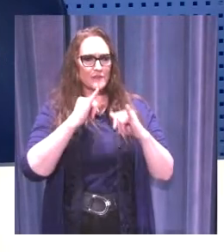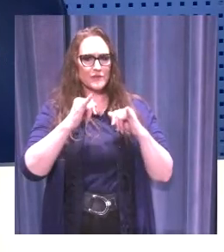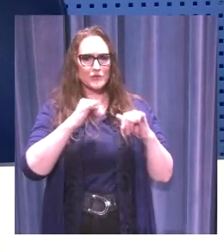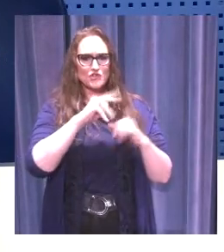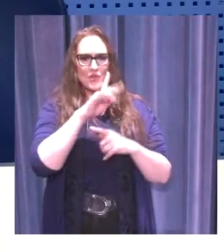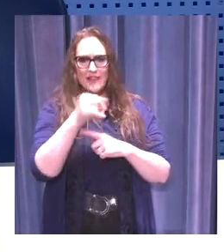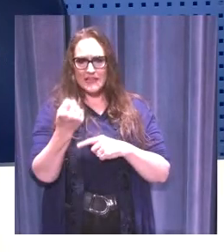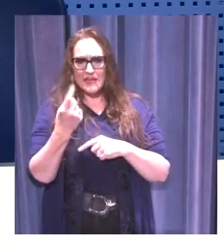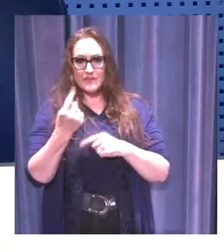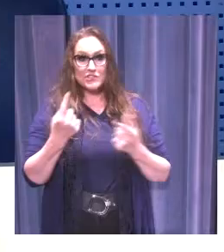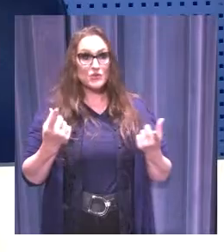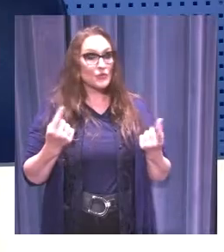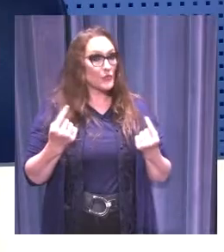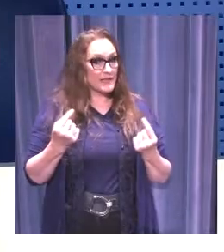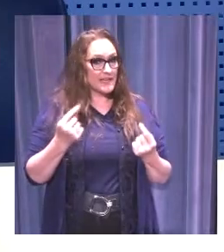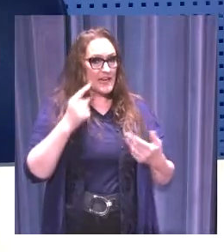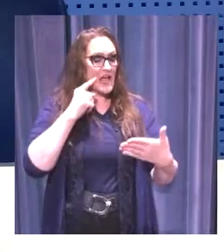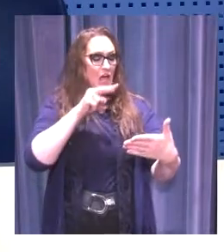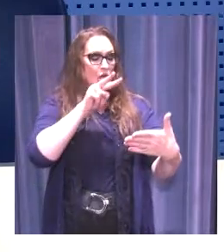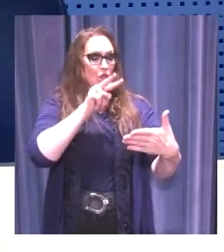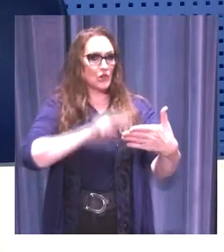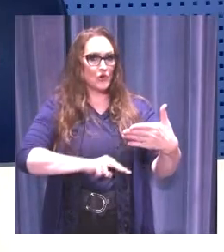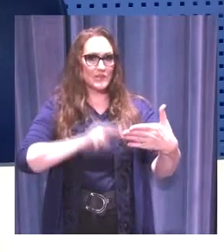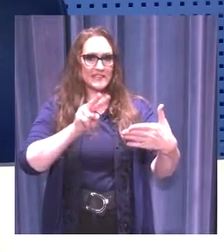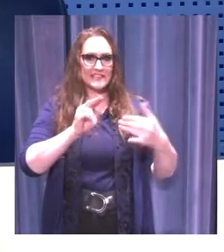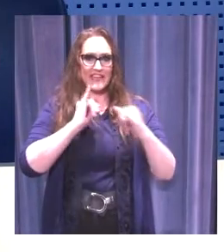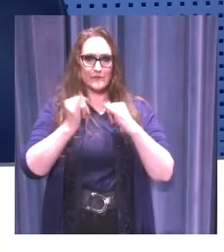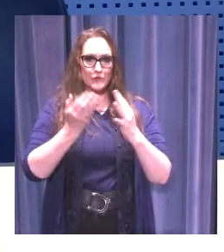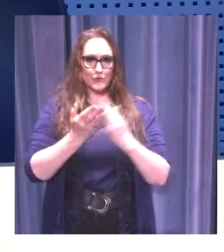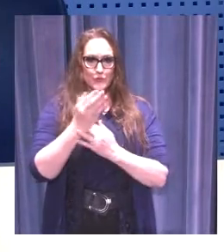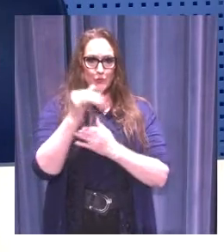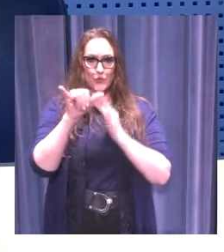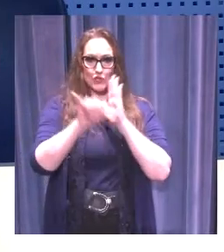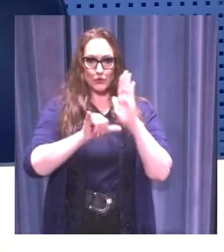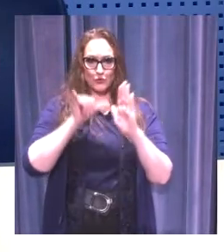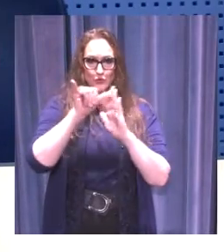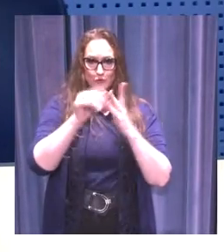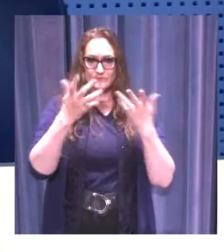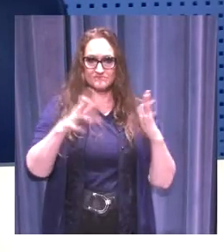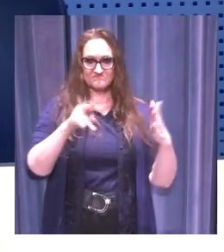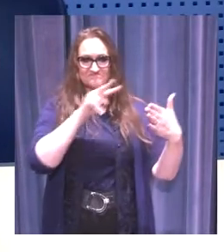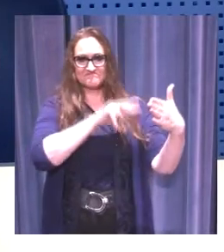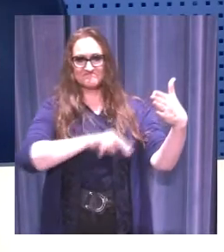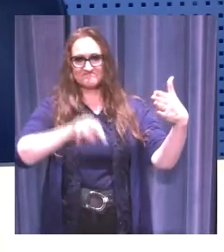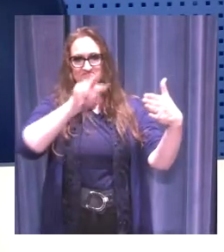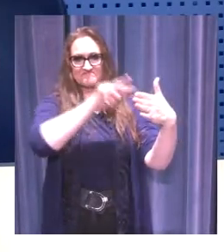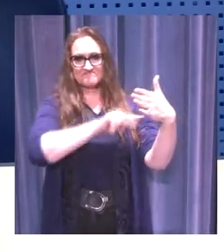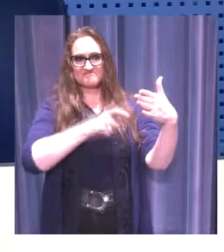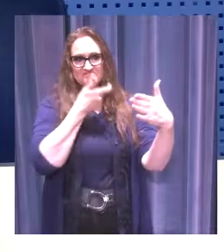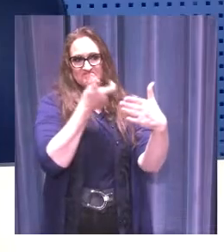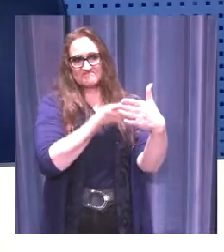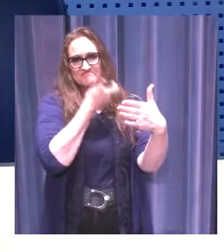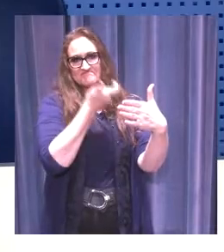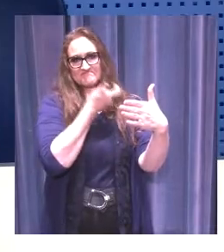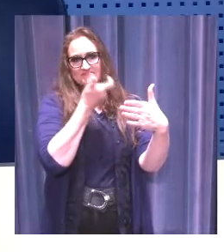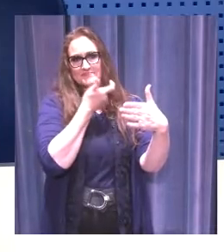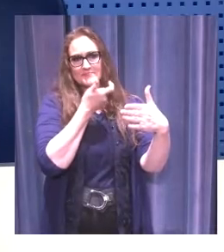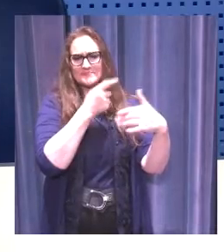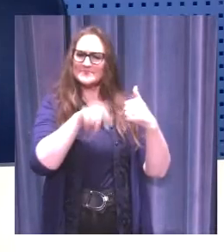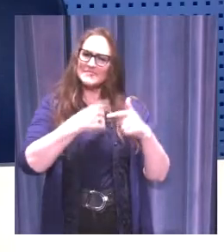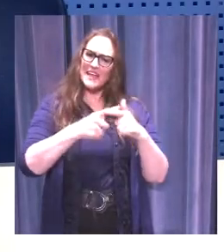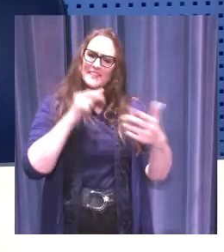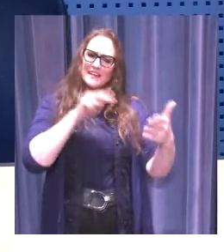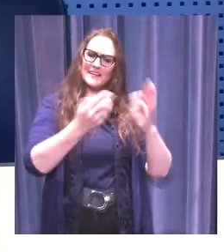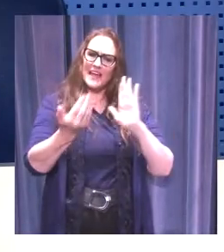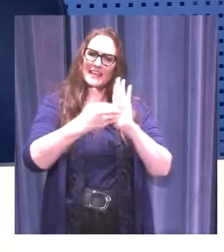So what I did, I looked at the interviews through YouTube, and I looked at them again because I wanted to